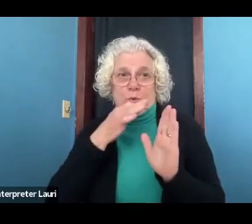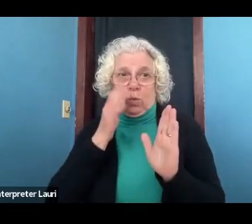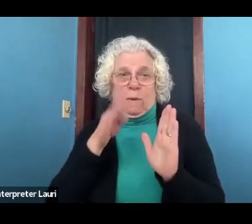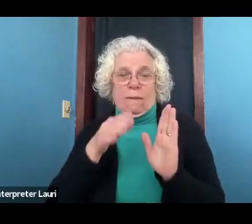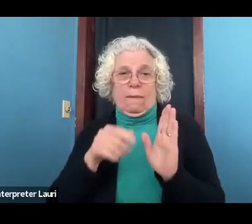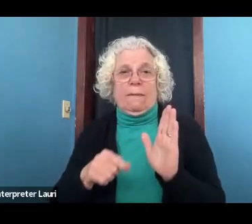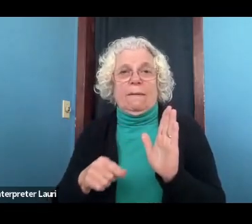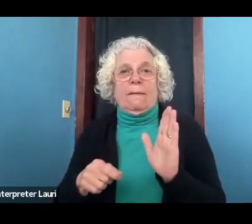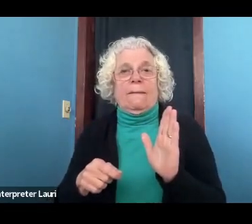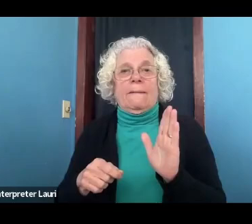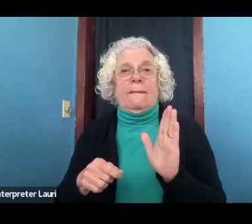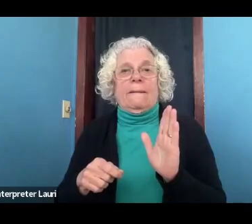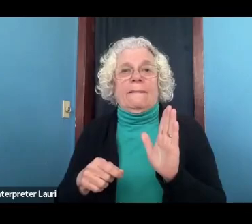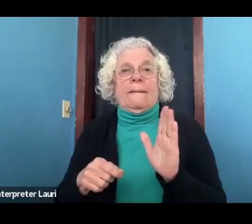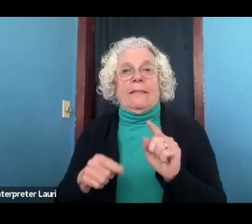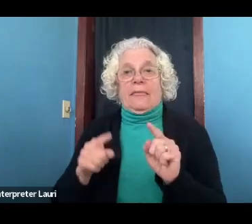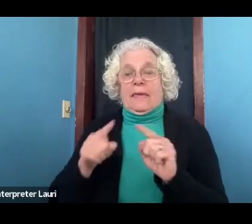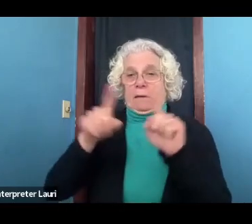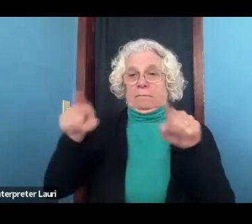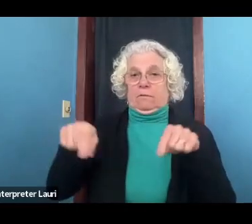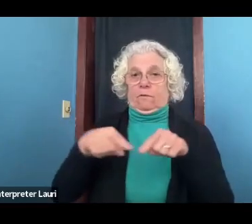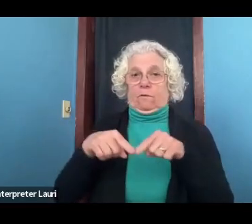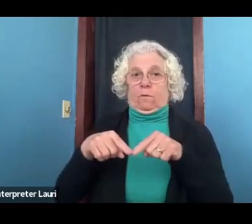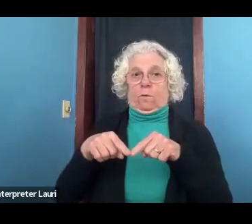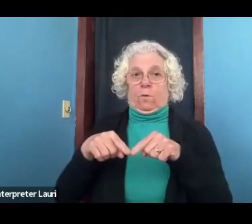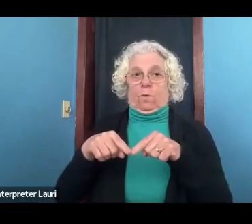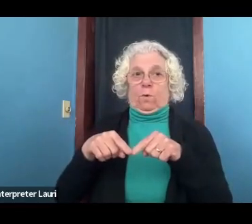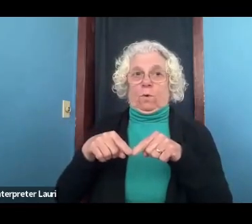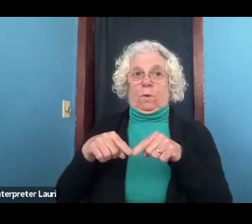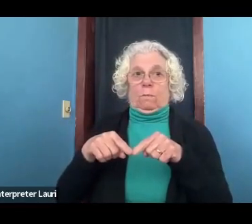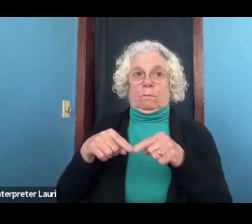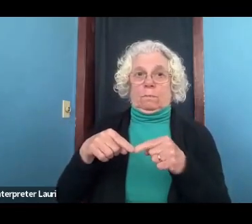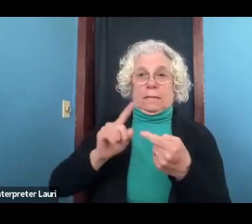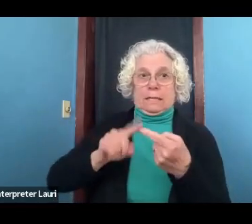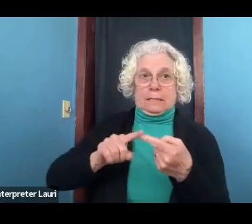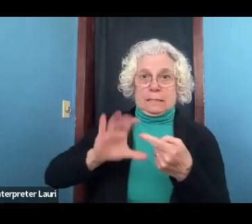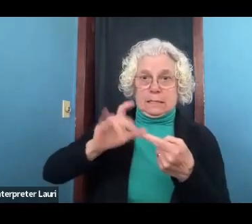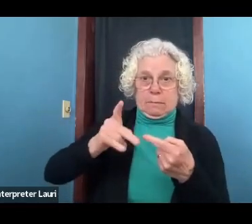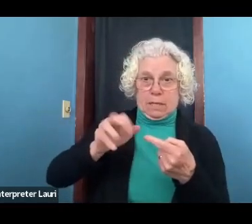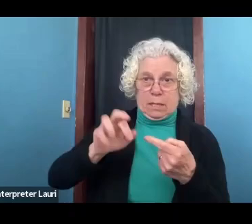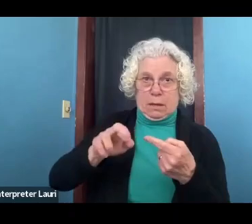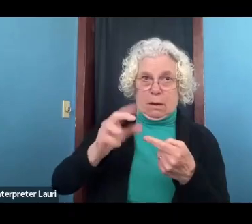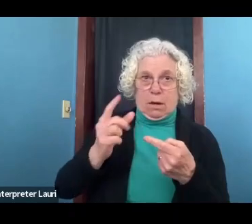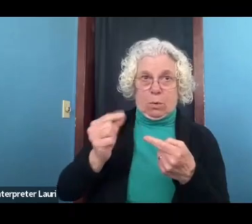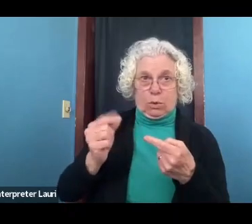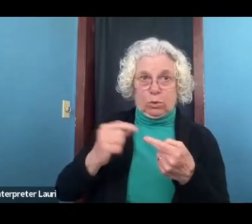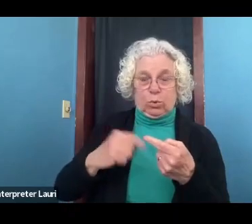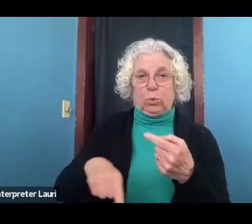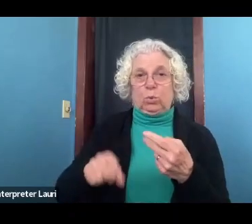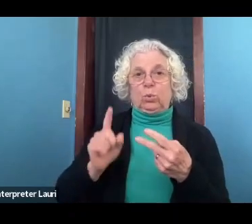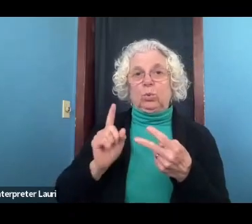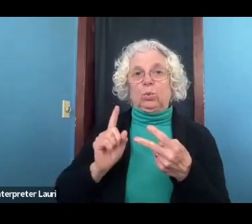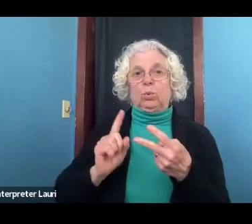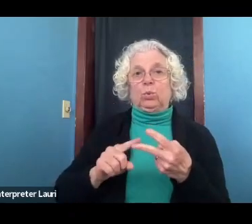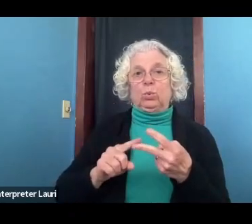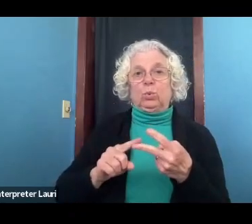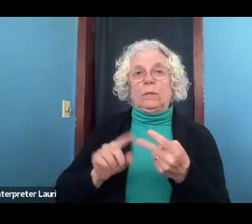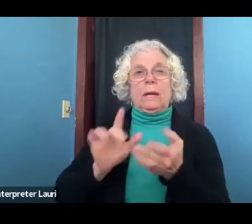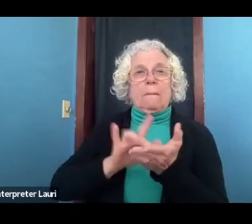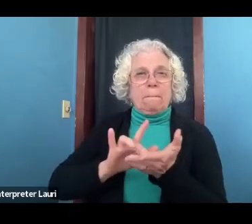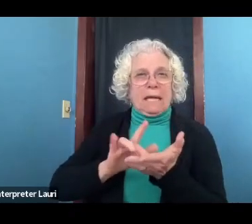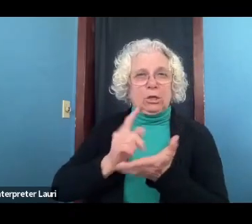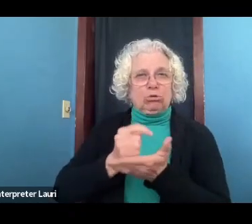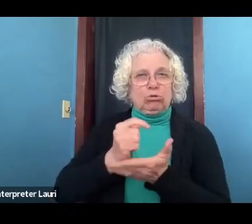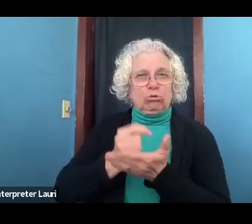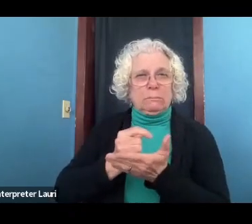Um, it talks about CPR. It talks about what level of medical treatment